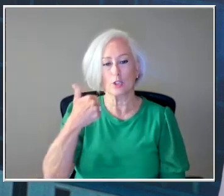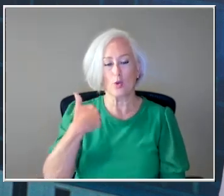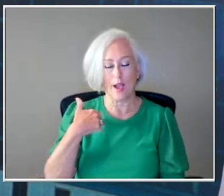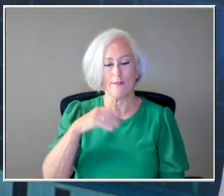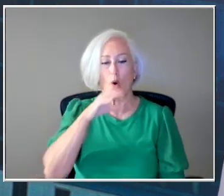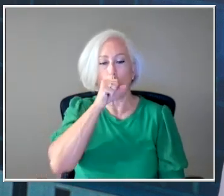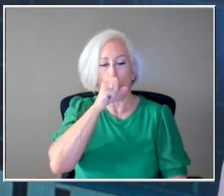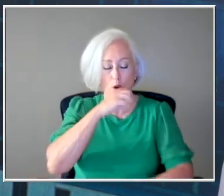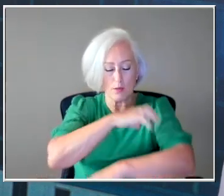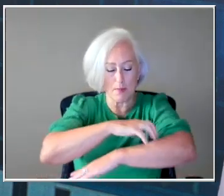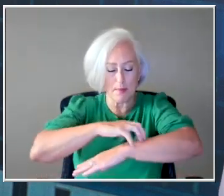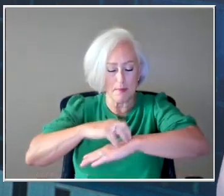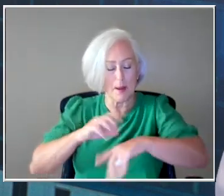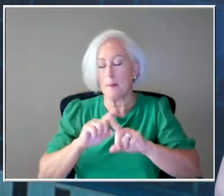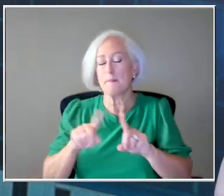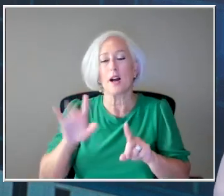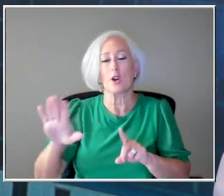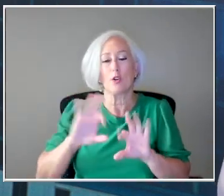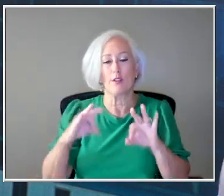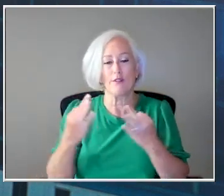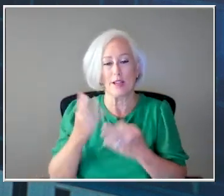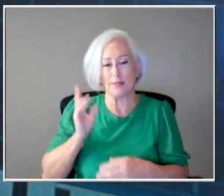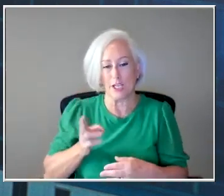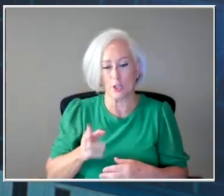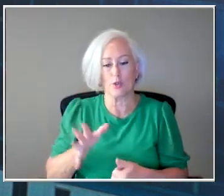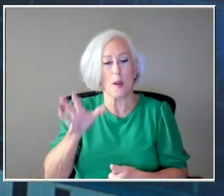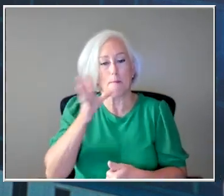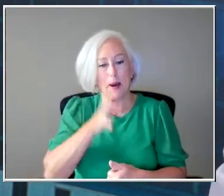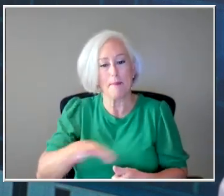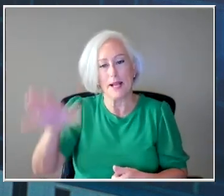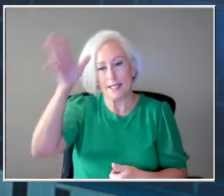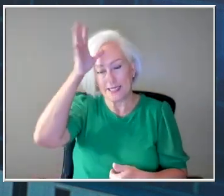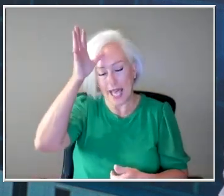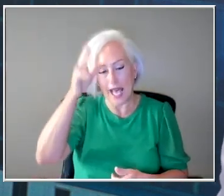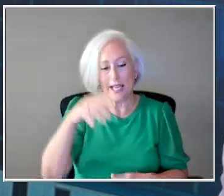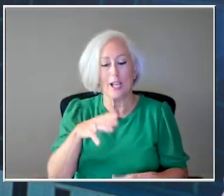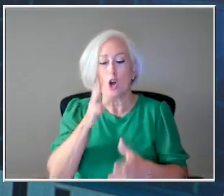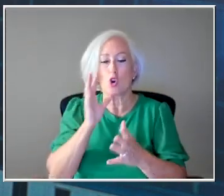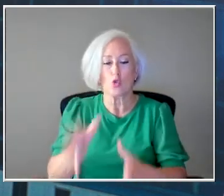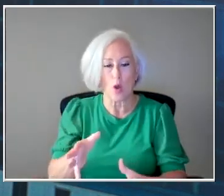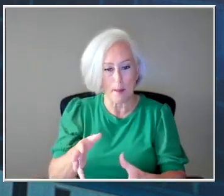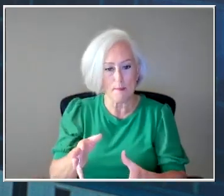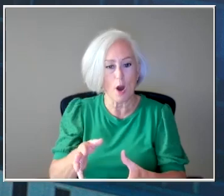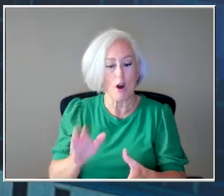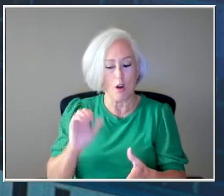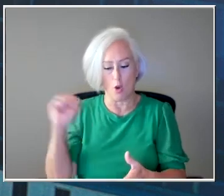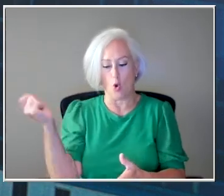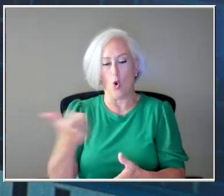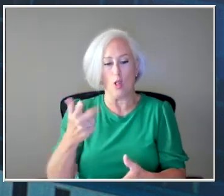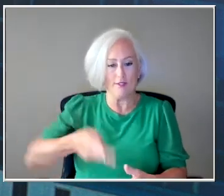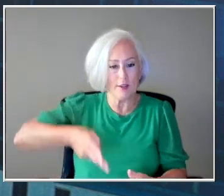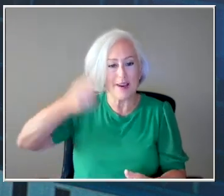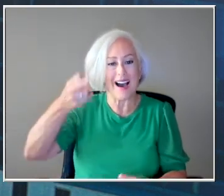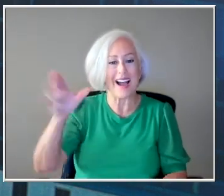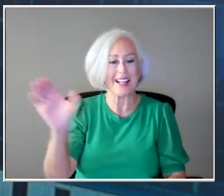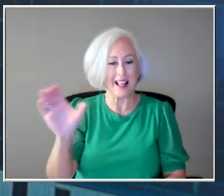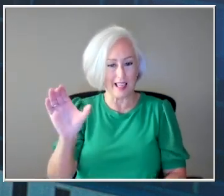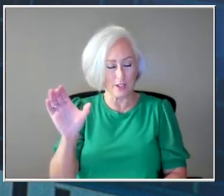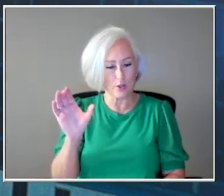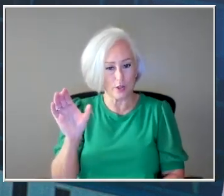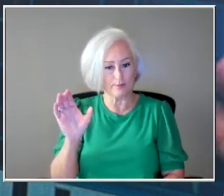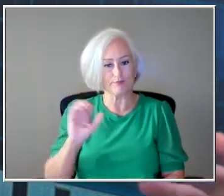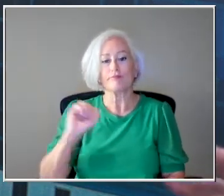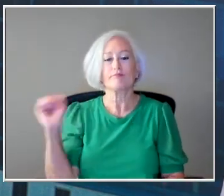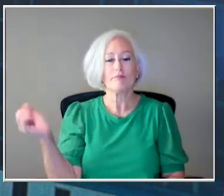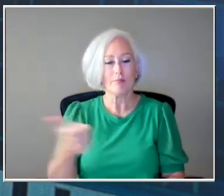family history, her mother, her father, her mother's mother, they all had high cholesterol. They all had cardiovascular